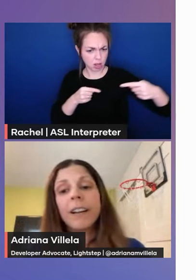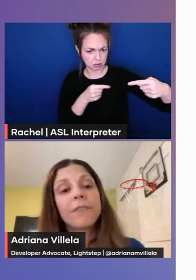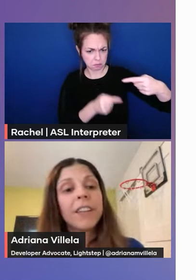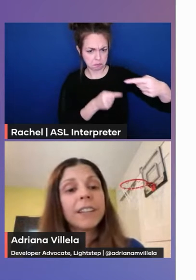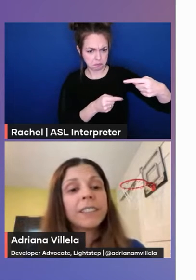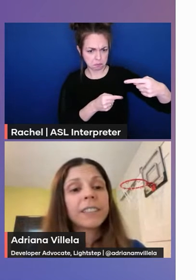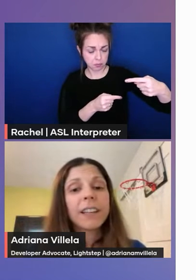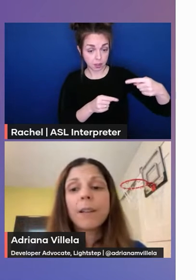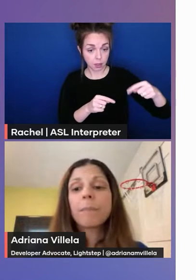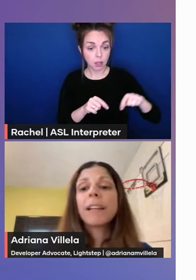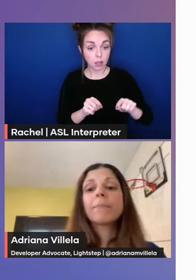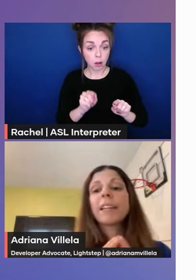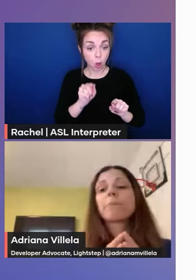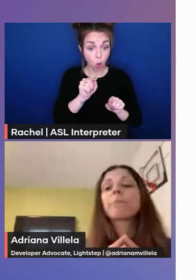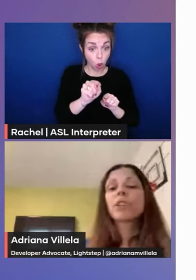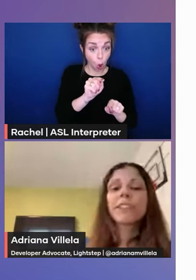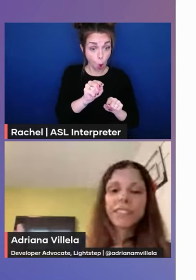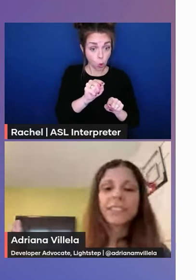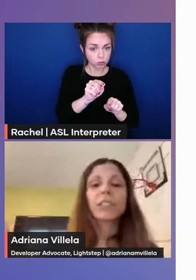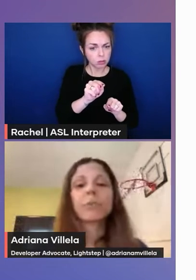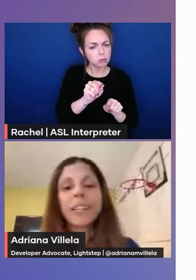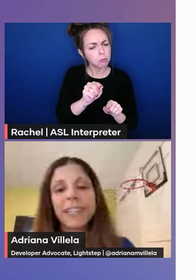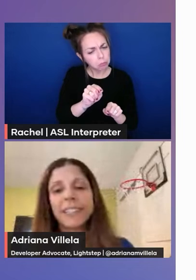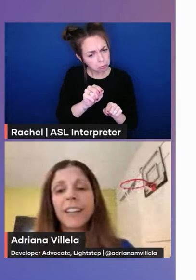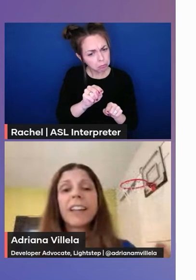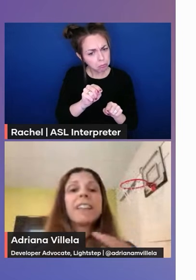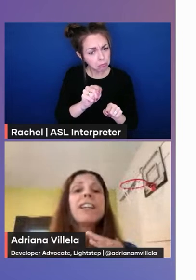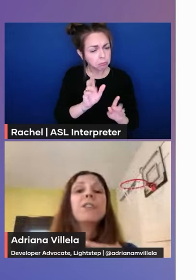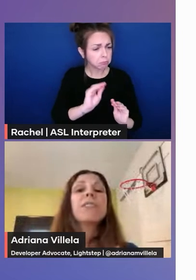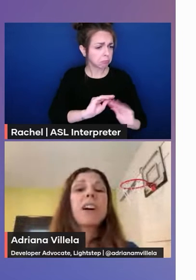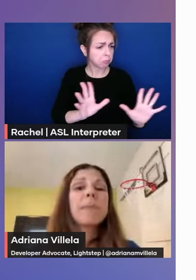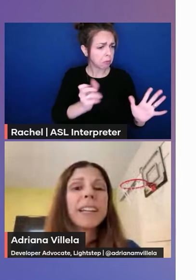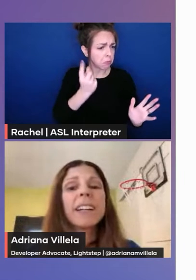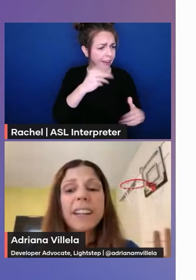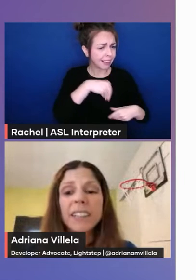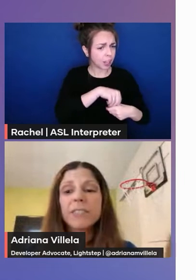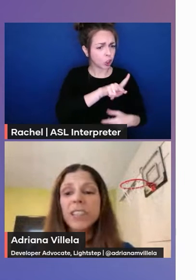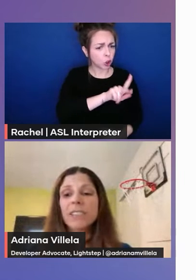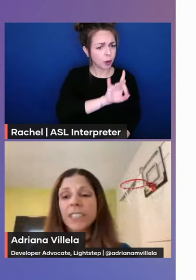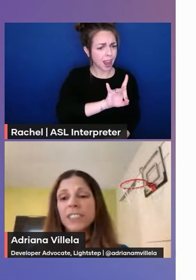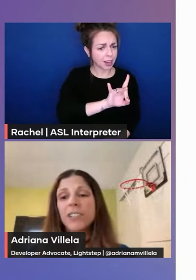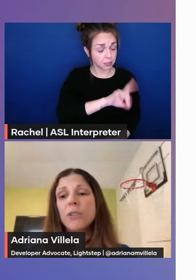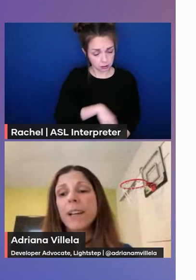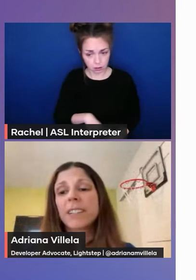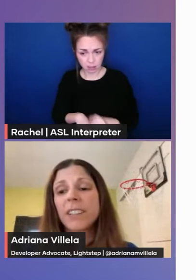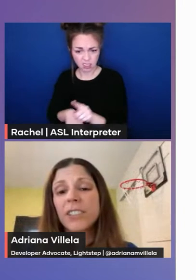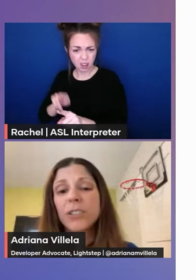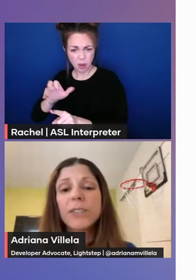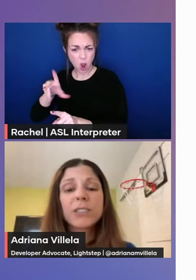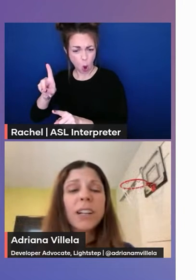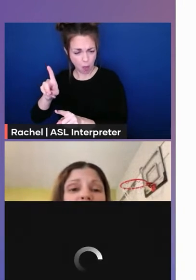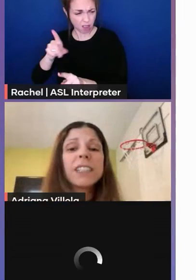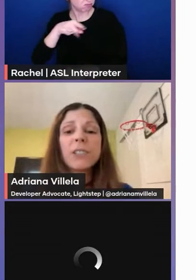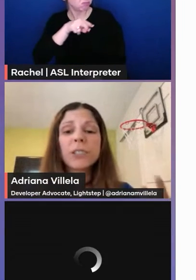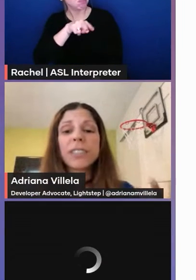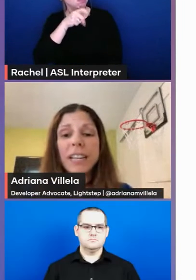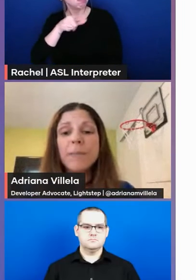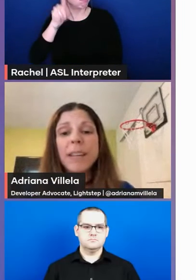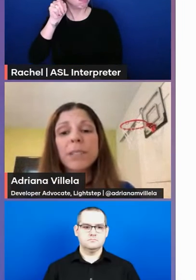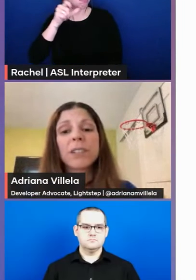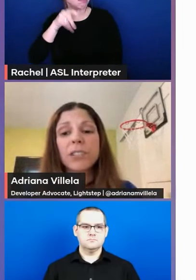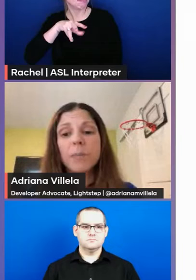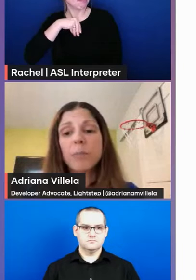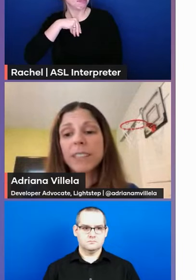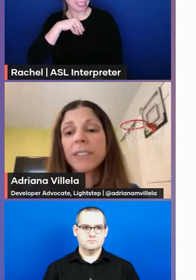this and this might make perfect sense to Kubernetes, they do not make a heck of a lot of sense to Nomad. So if we try to use those